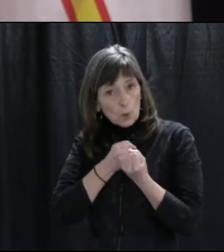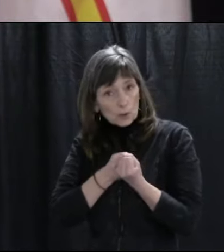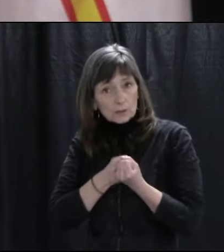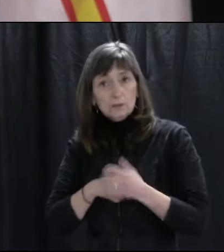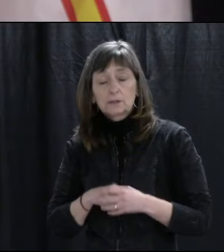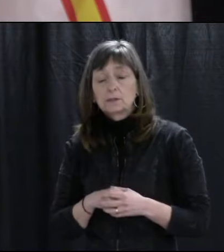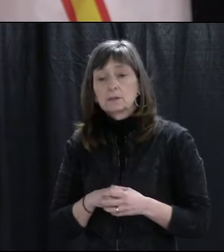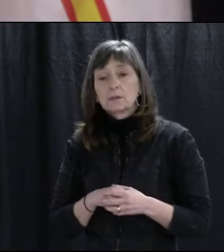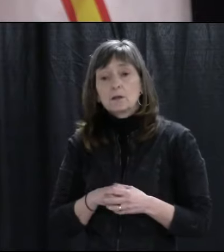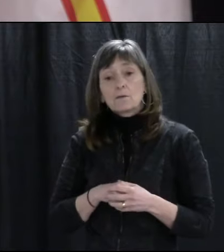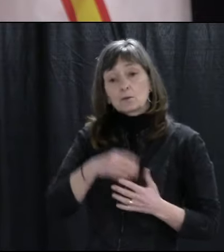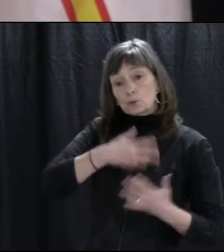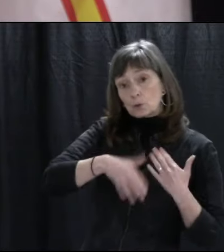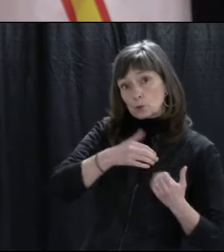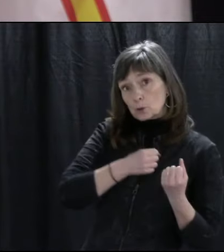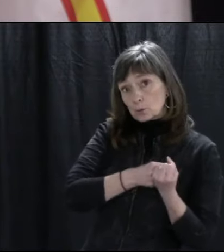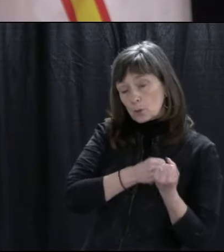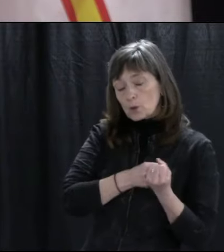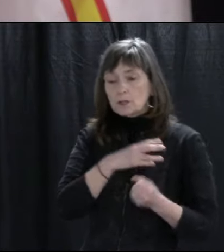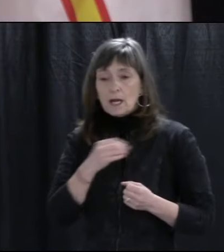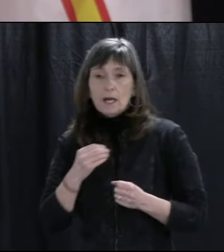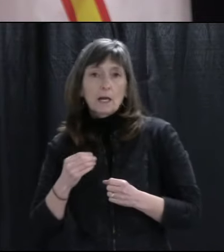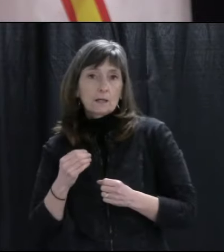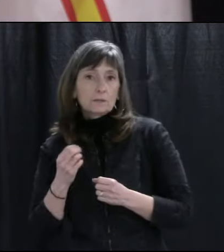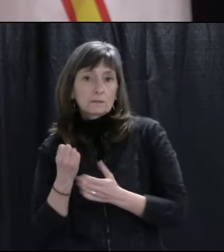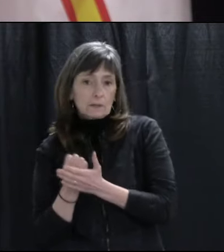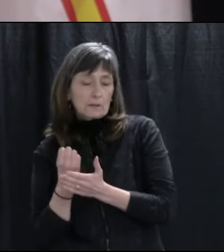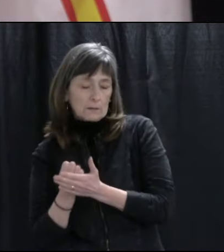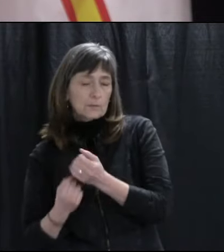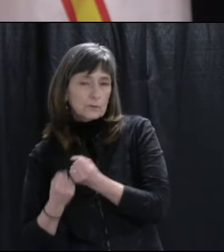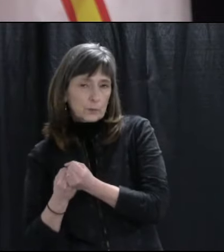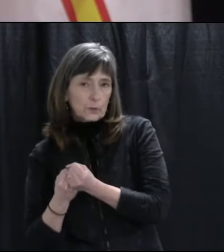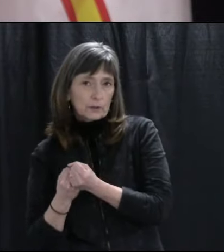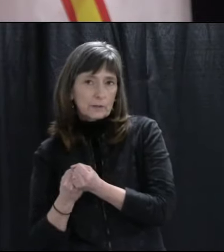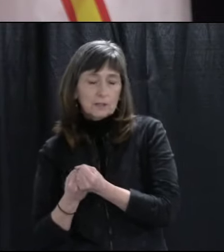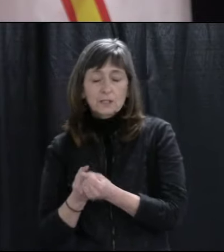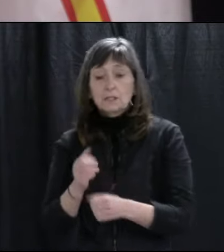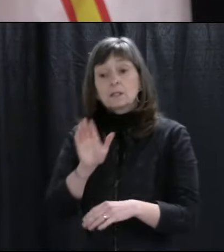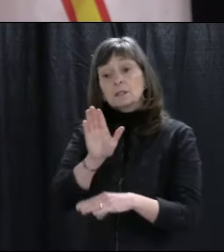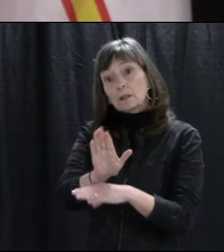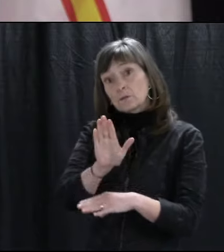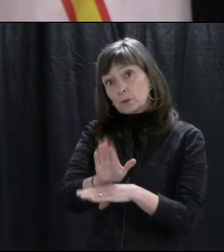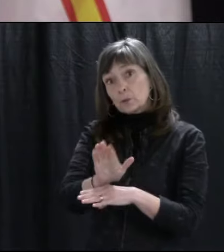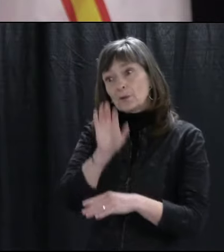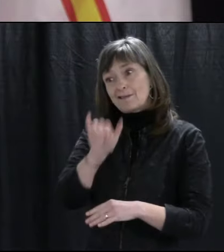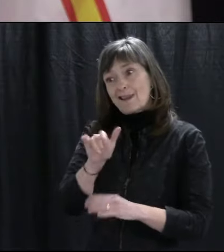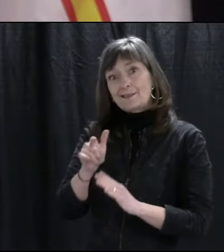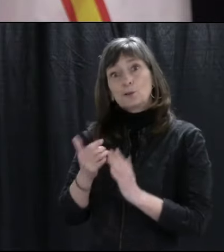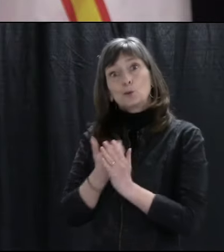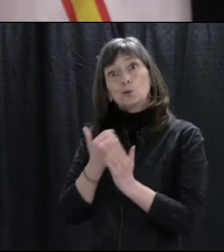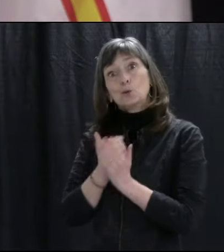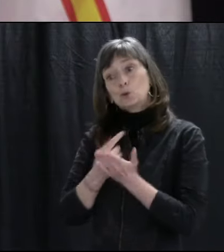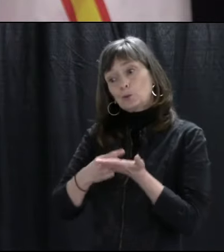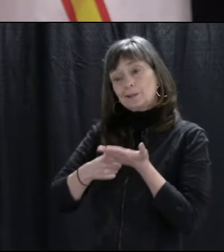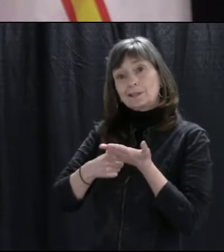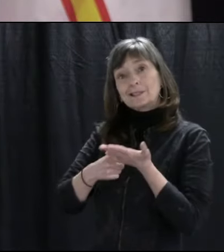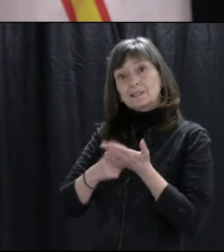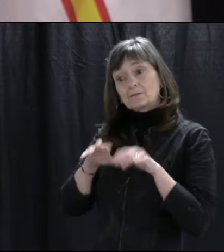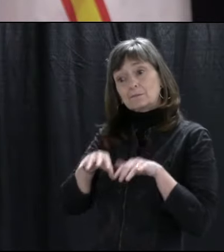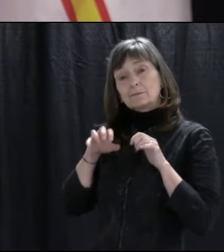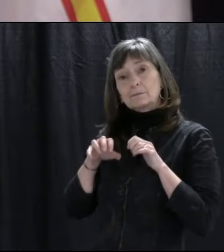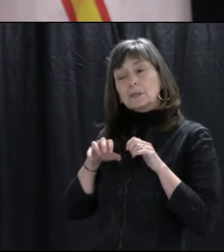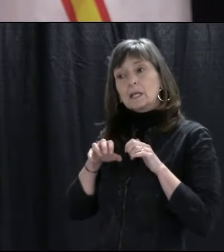our province. The legislative amendments that we are discussing this afternoon complements the initiatives that we have